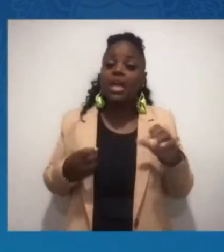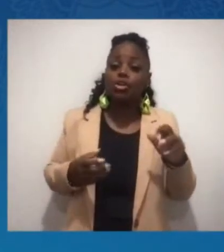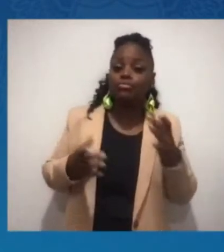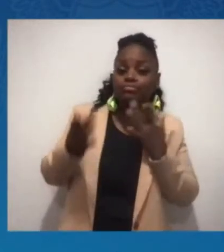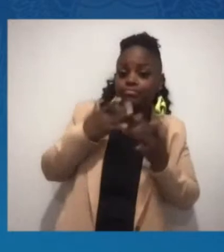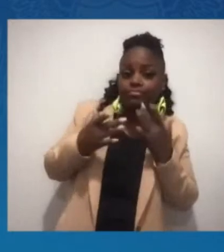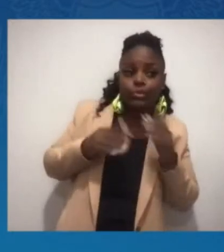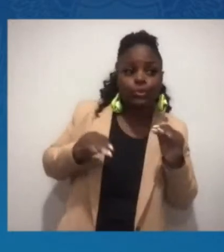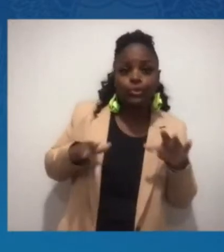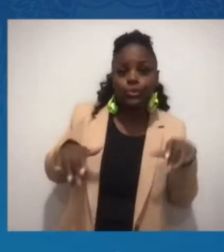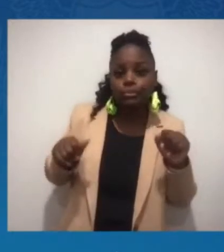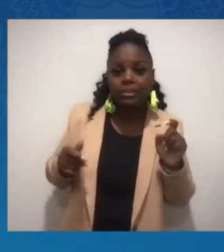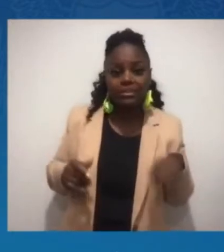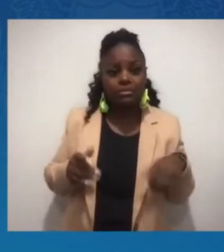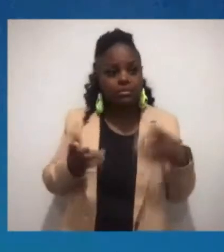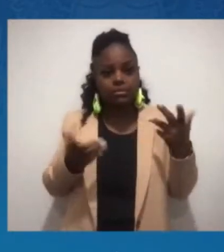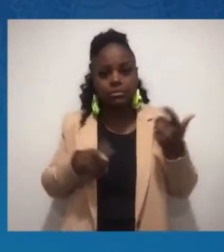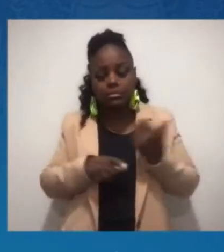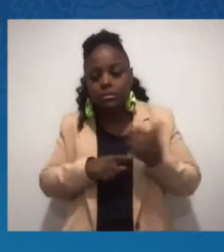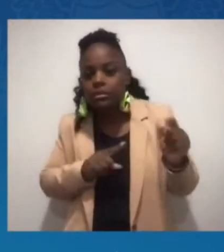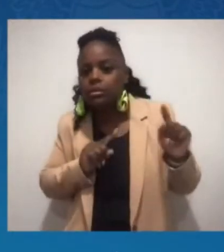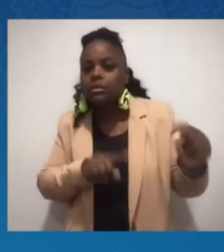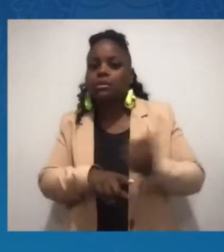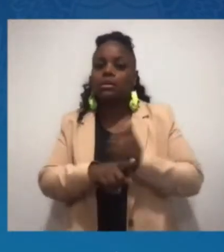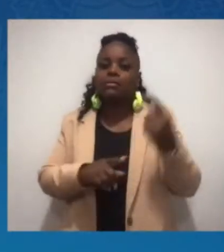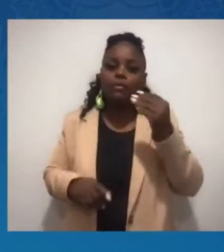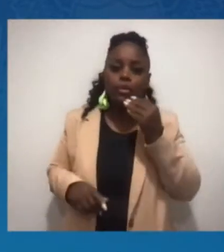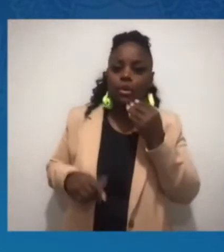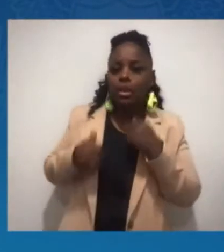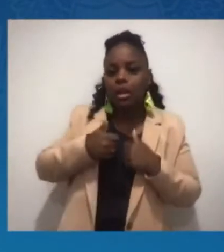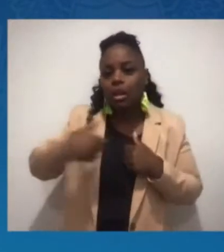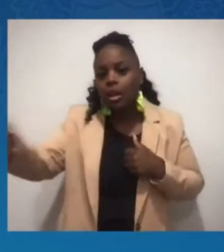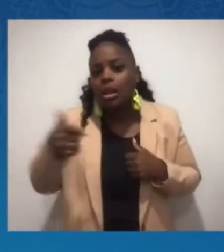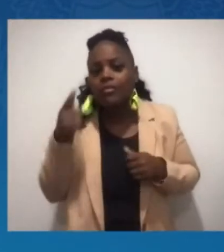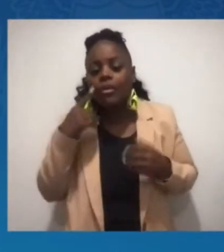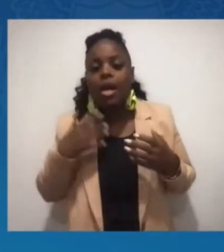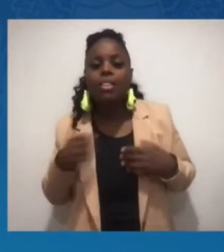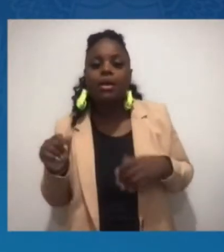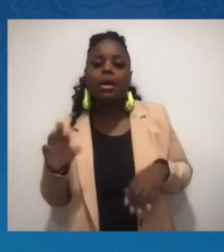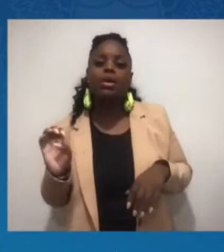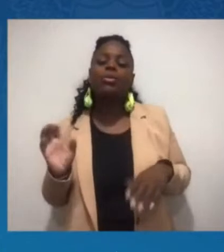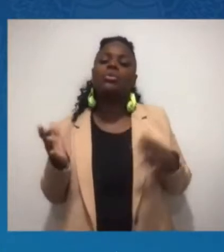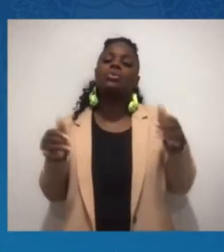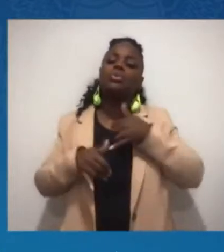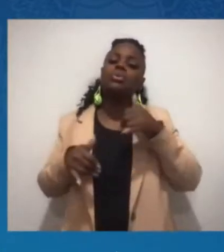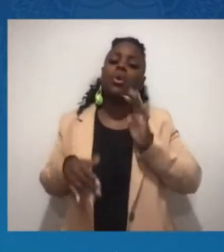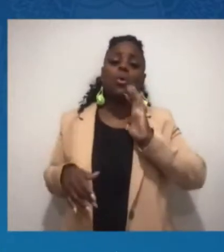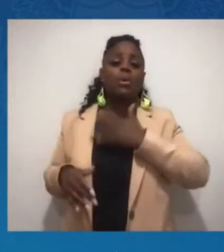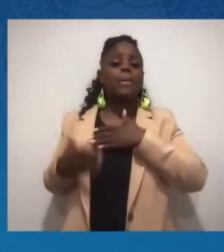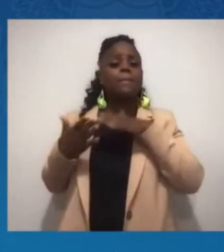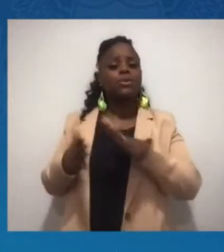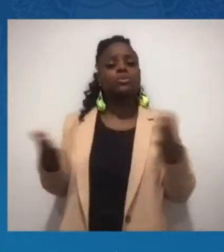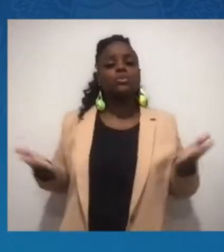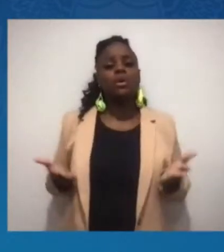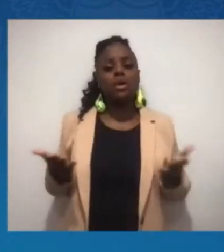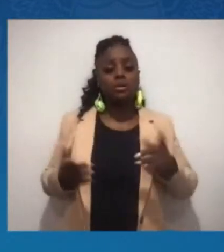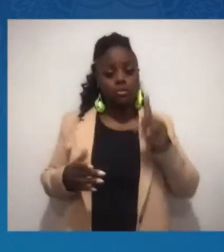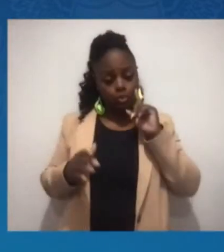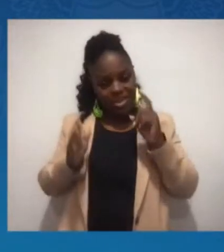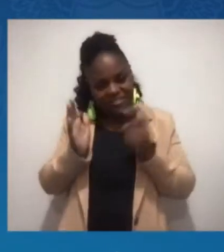so the approach also, and it has been part of our approach, which is a comprehensive one as an administration, is to look at all of these